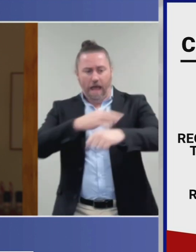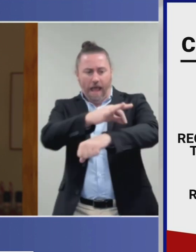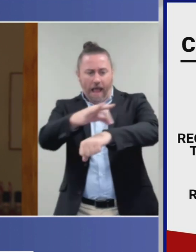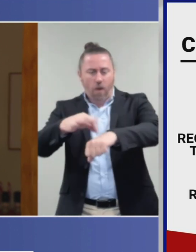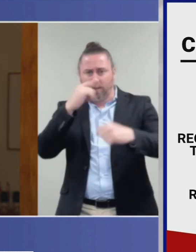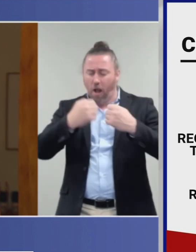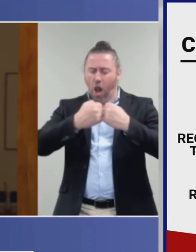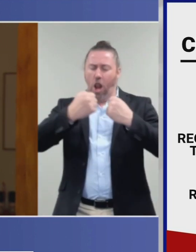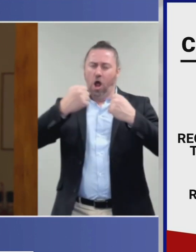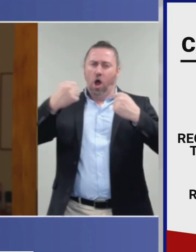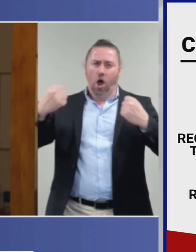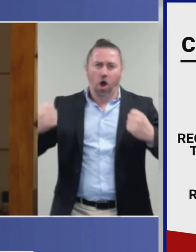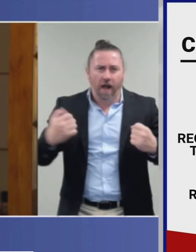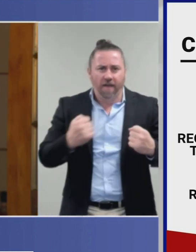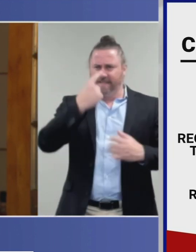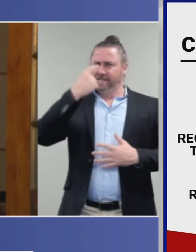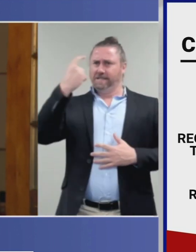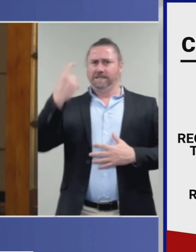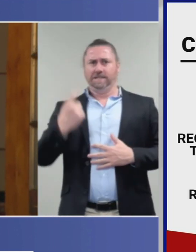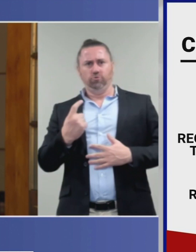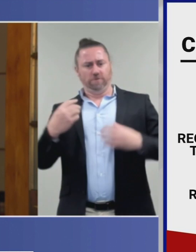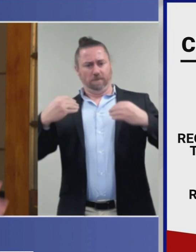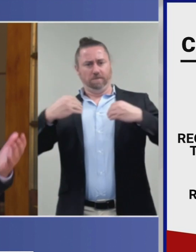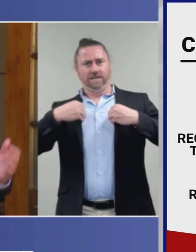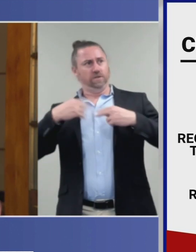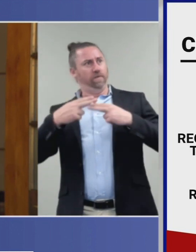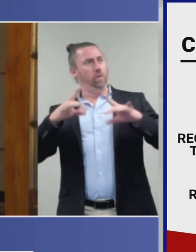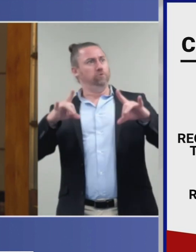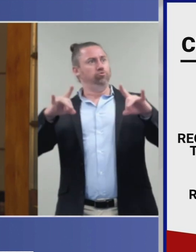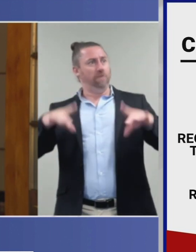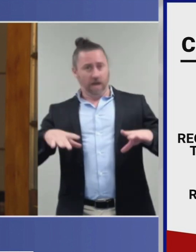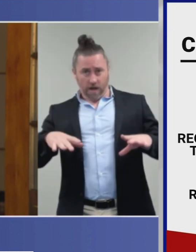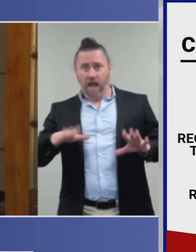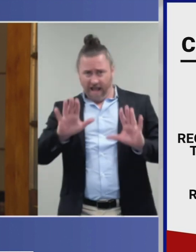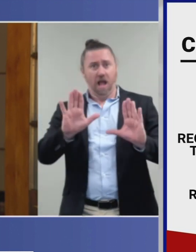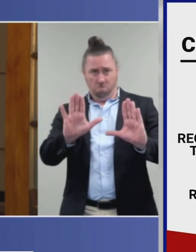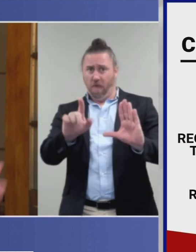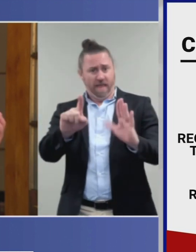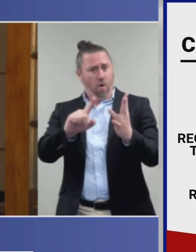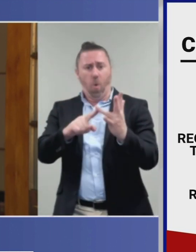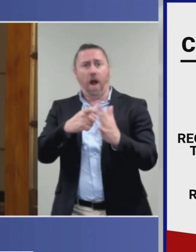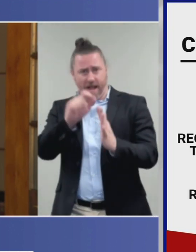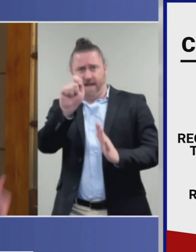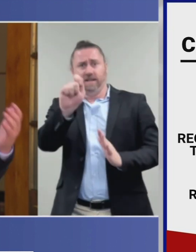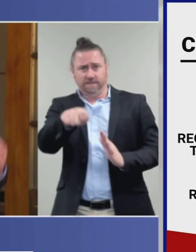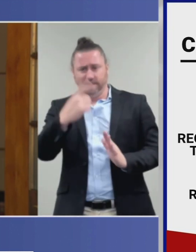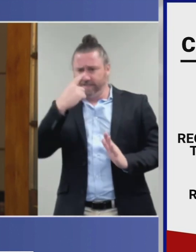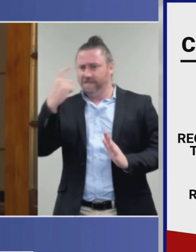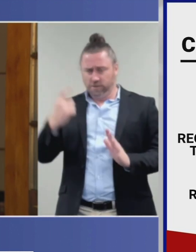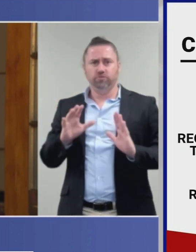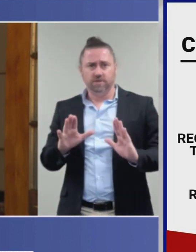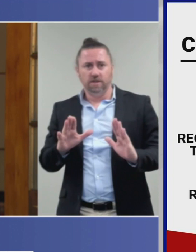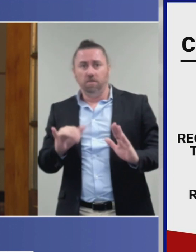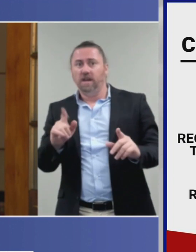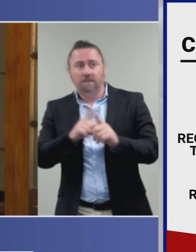are of great import for the future of our nation, that is all true. Similarly, as you deal with deadlines